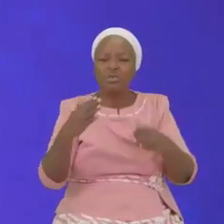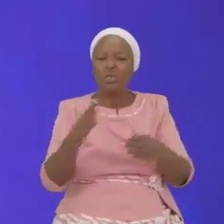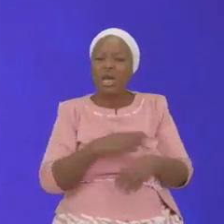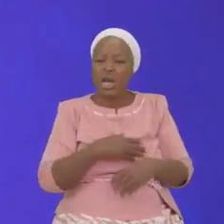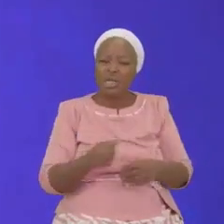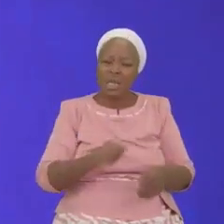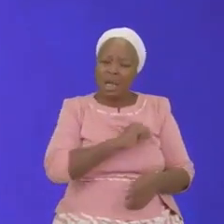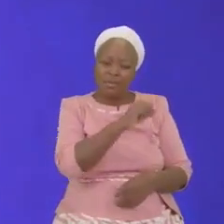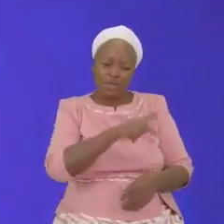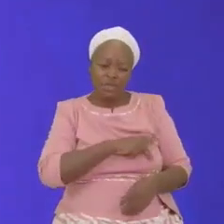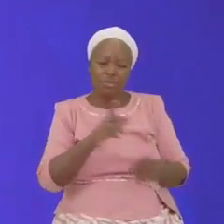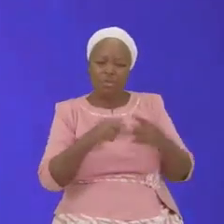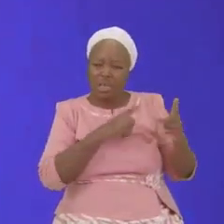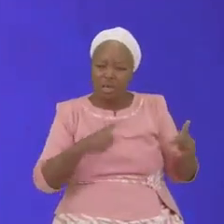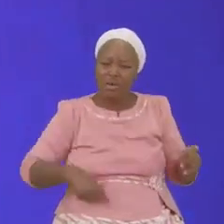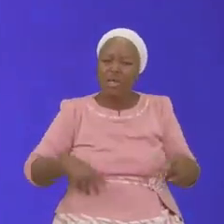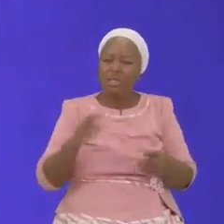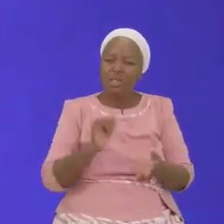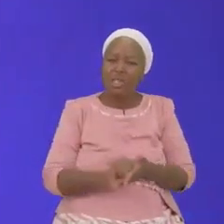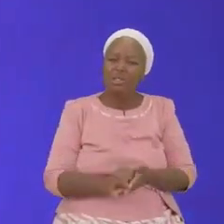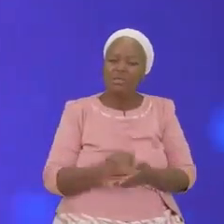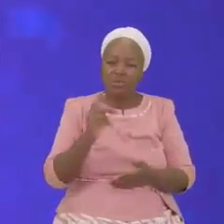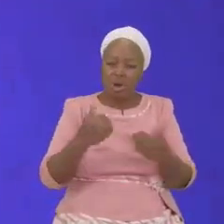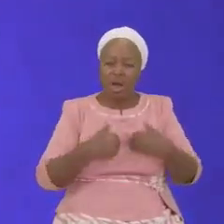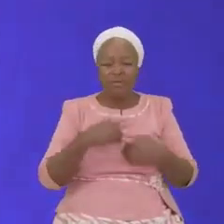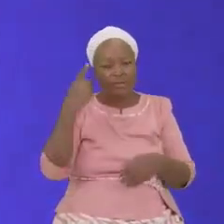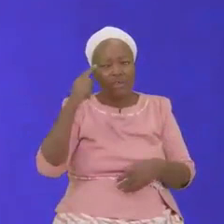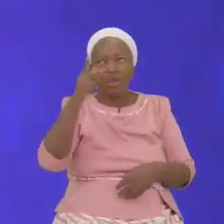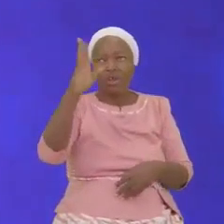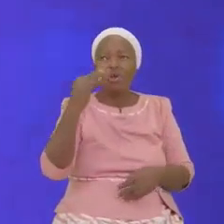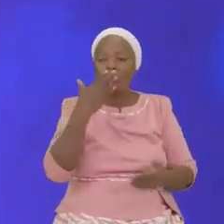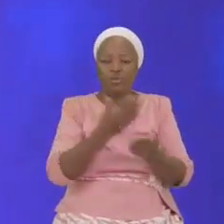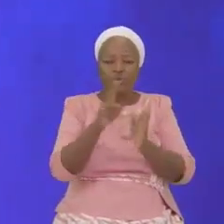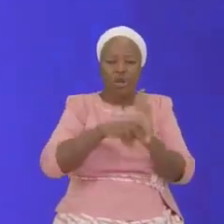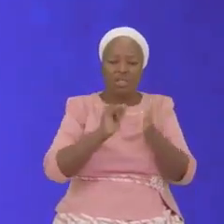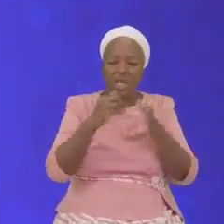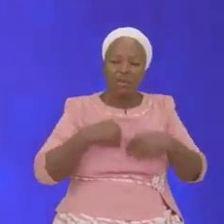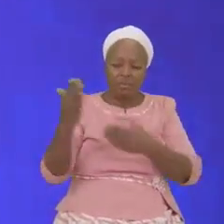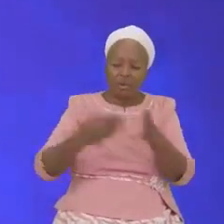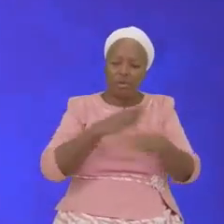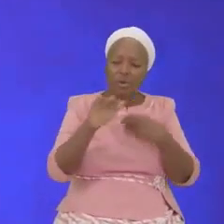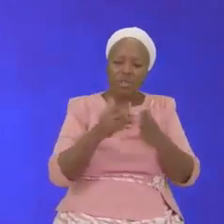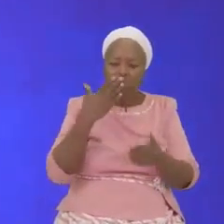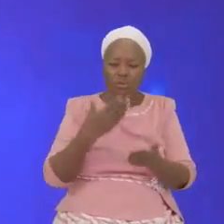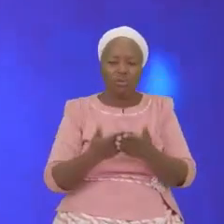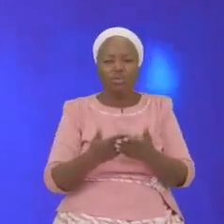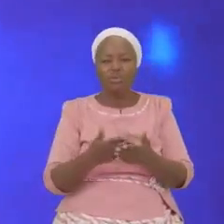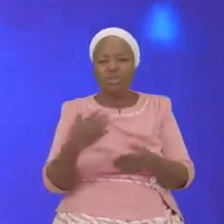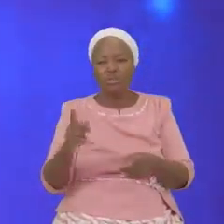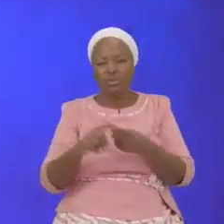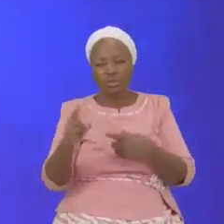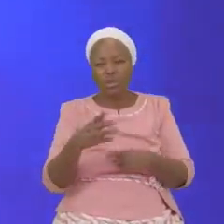have, the affection you have for the God of goodness who has done all this to you. Come, my people,